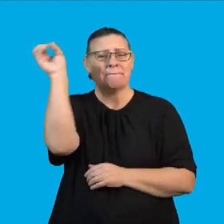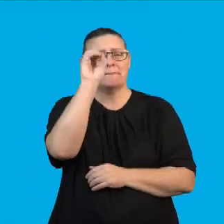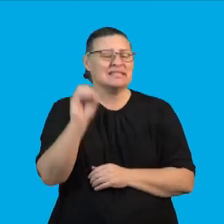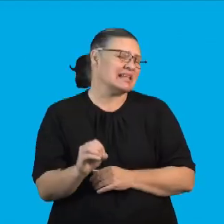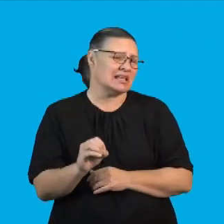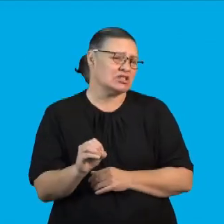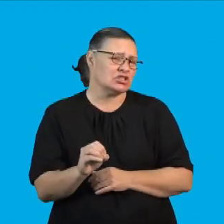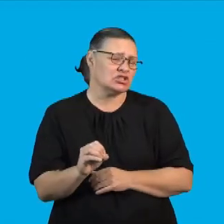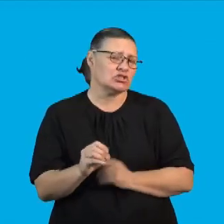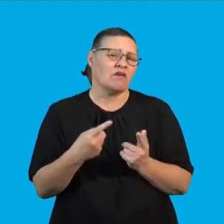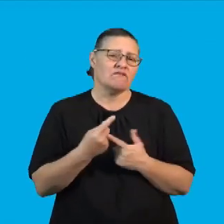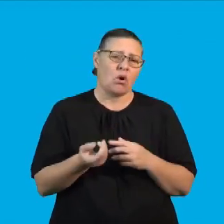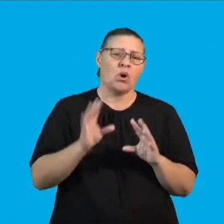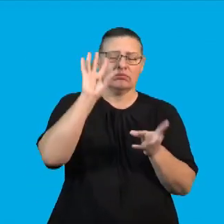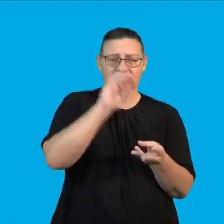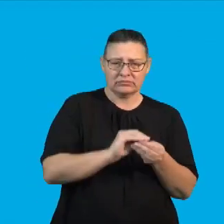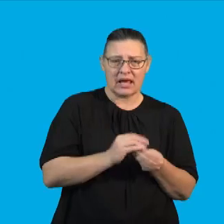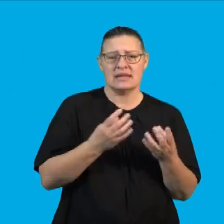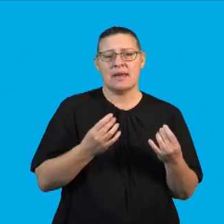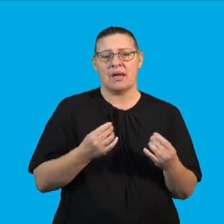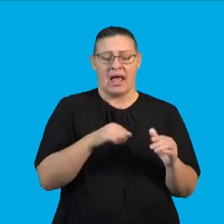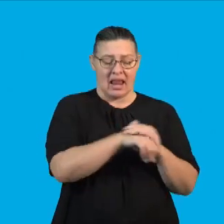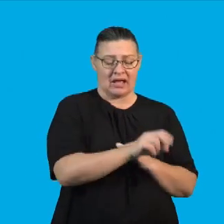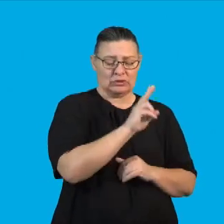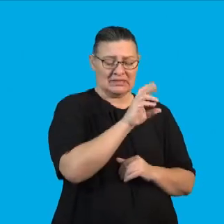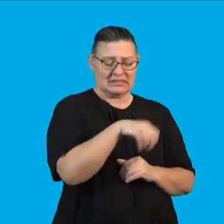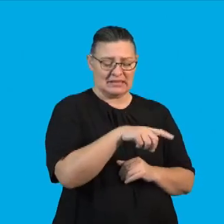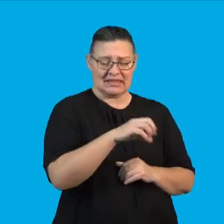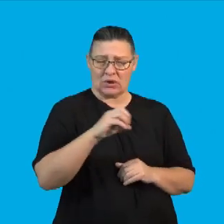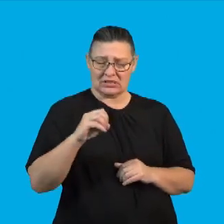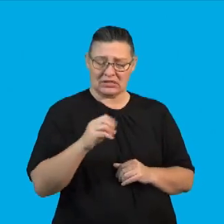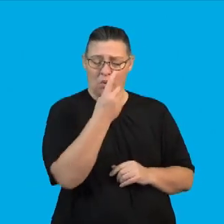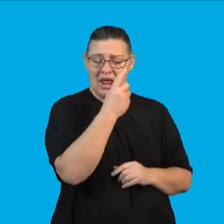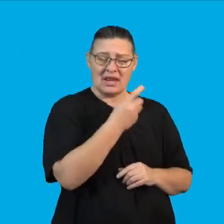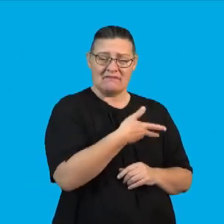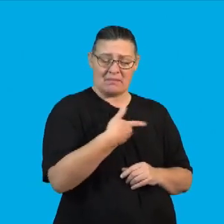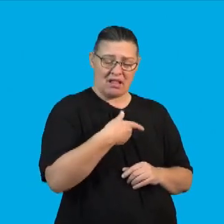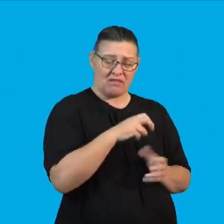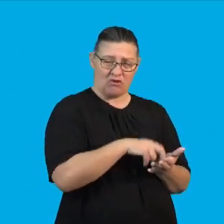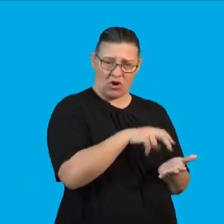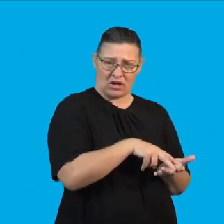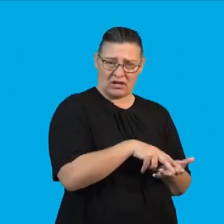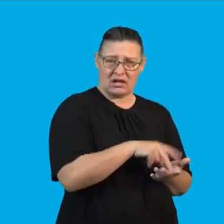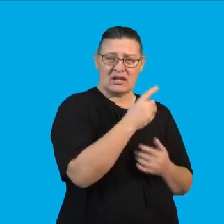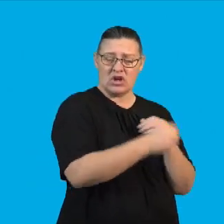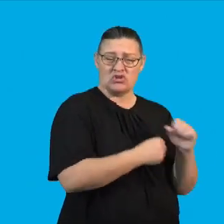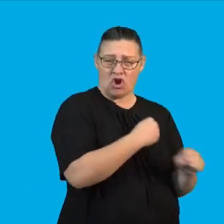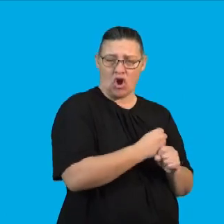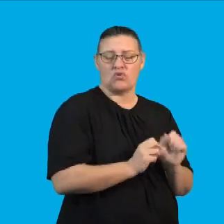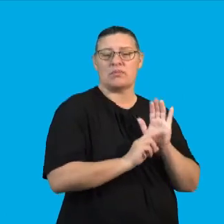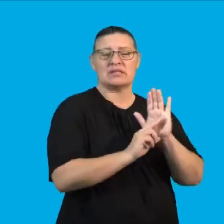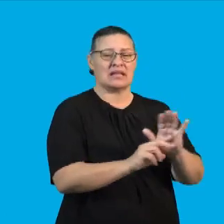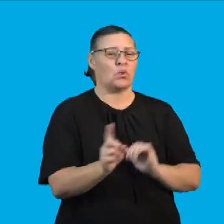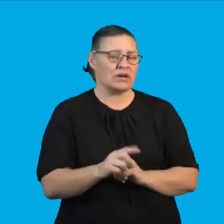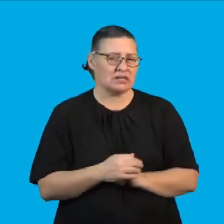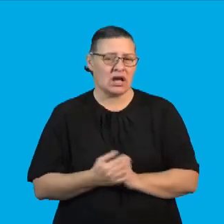success. What percentage of the total number of eggs laid by one female frog in